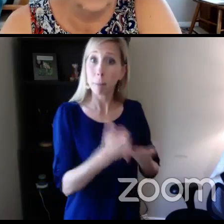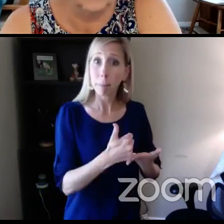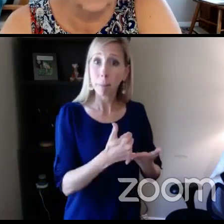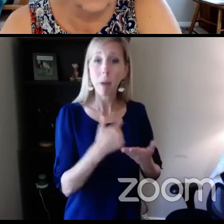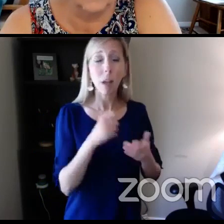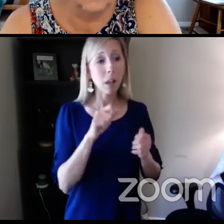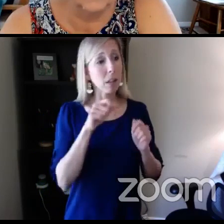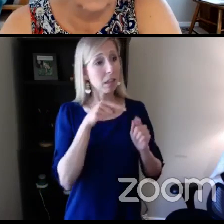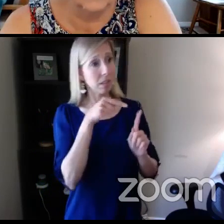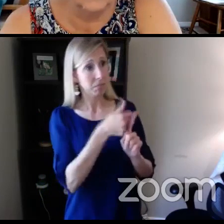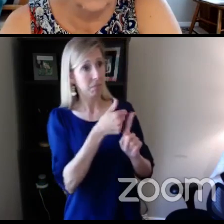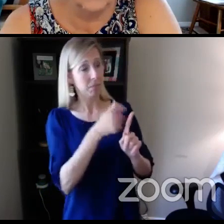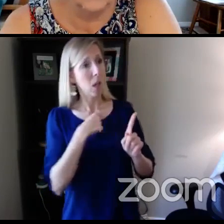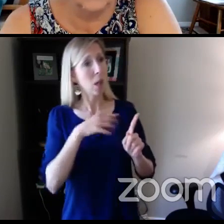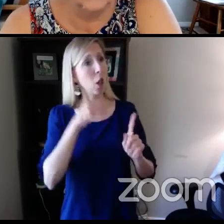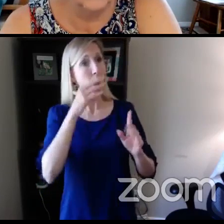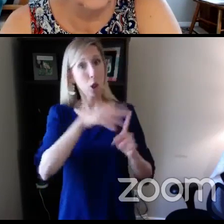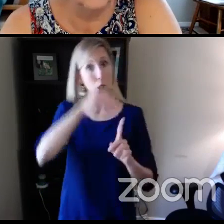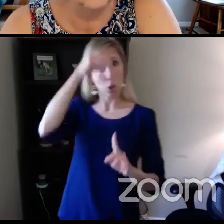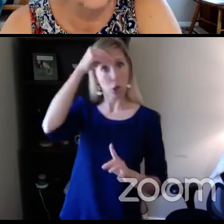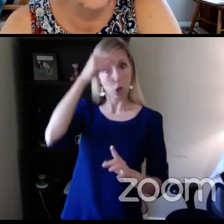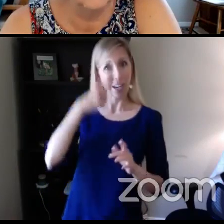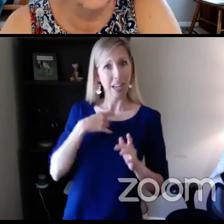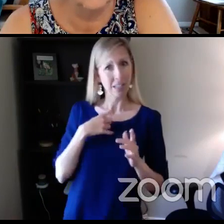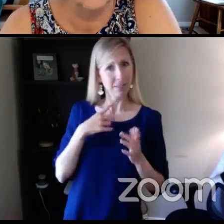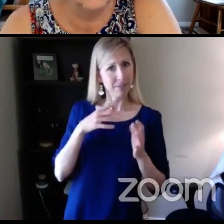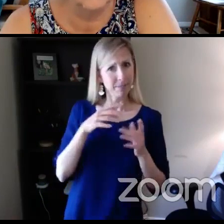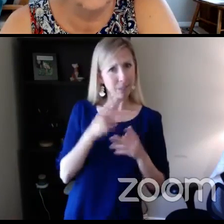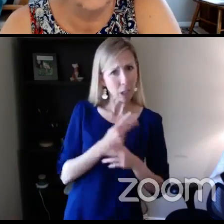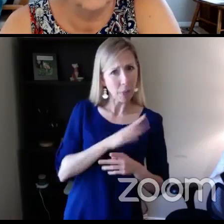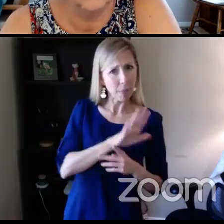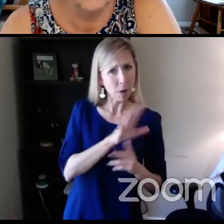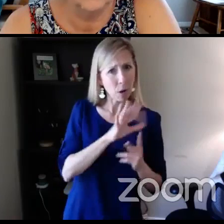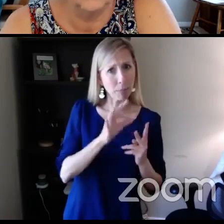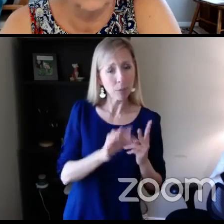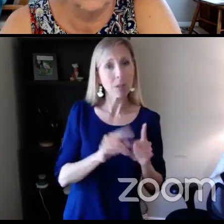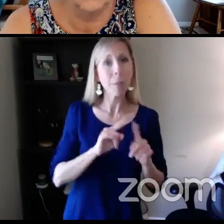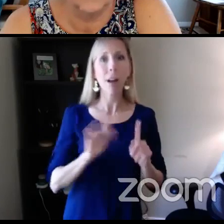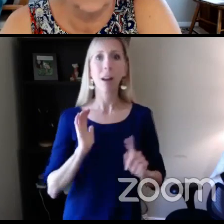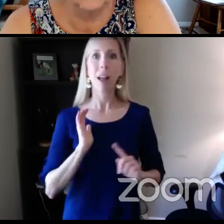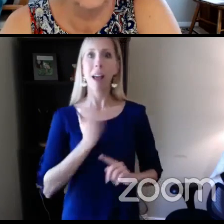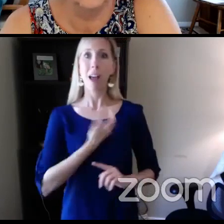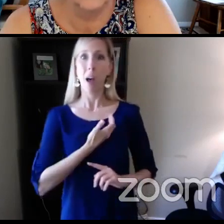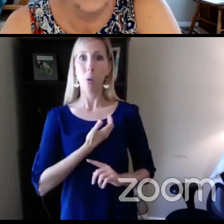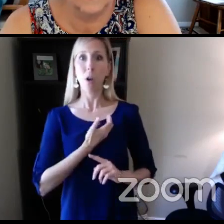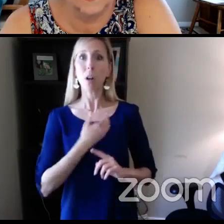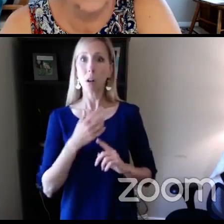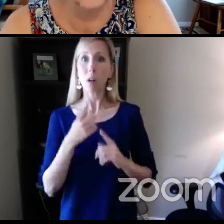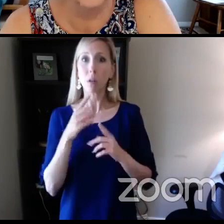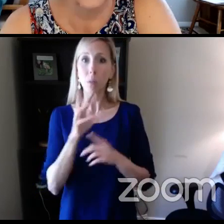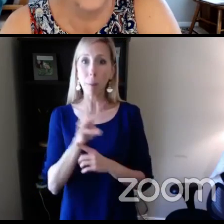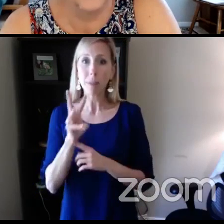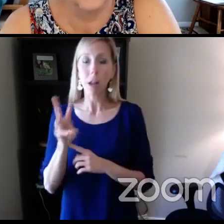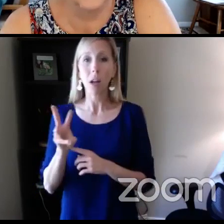their options. And on Supporting Success, so our website is